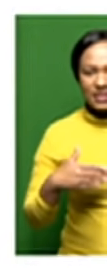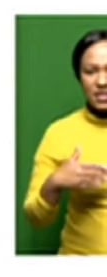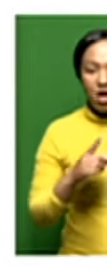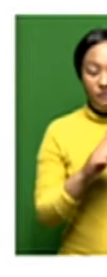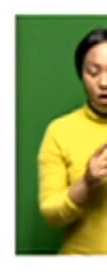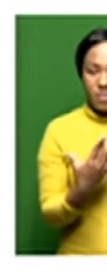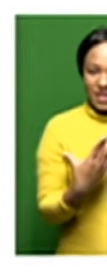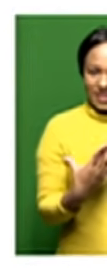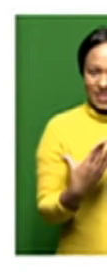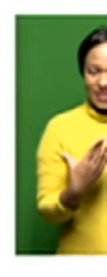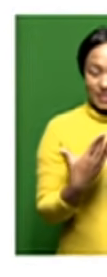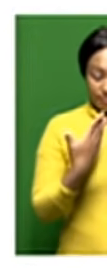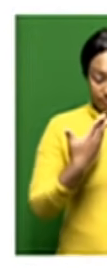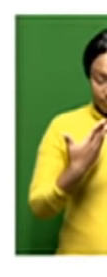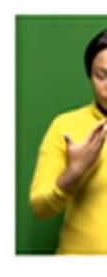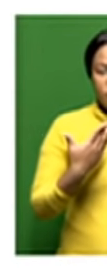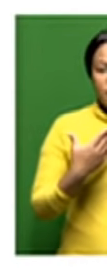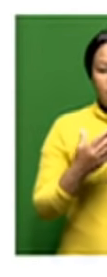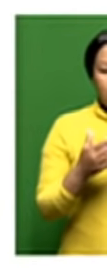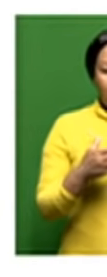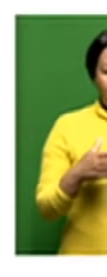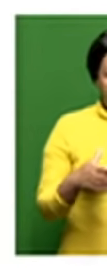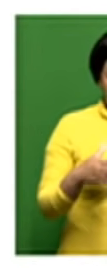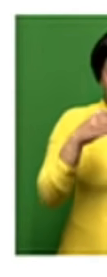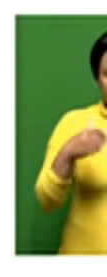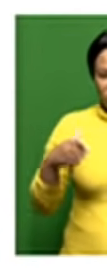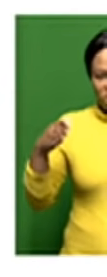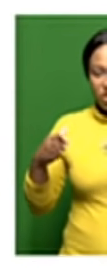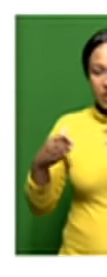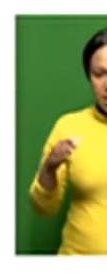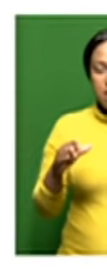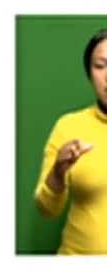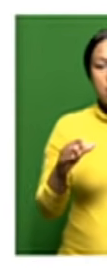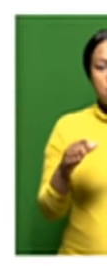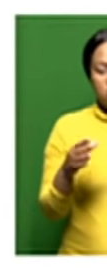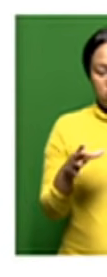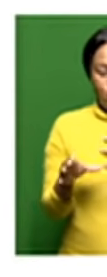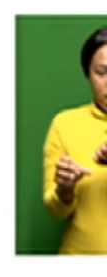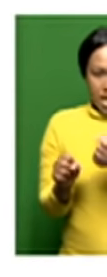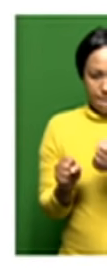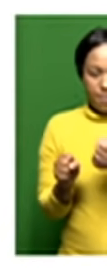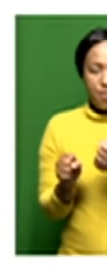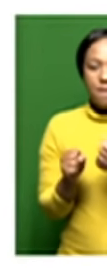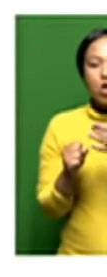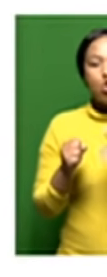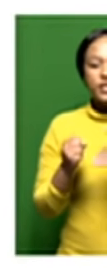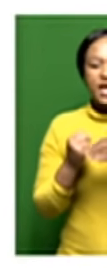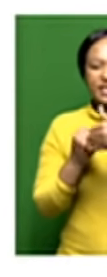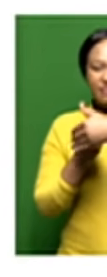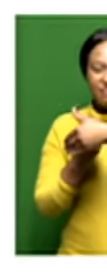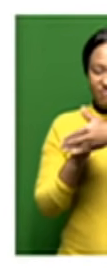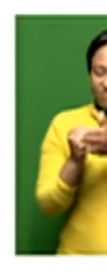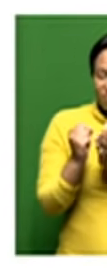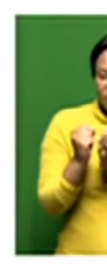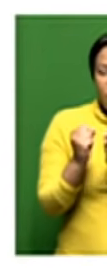the 6, all of the 6 batches were still within our control, because remember, it was bright stock that had not been labeled, so we knew it had not